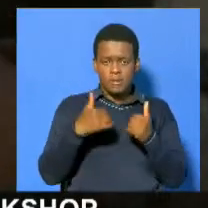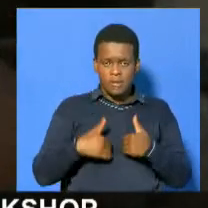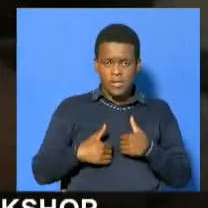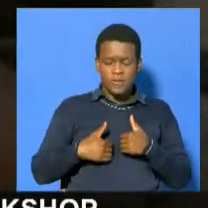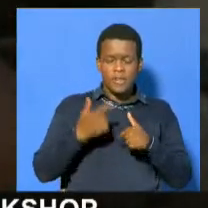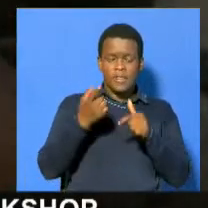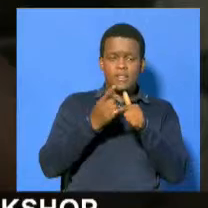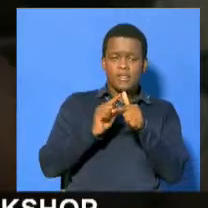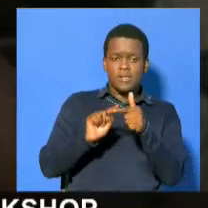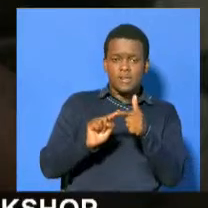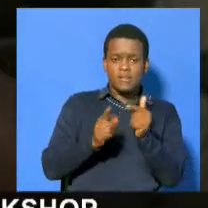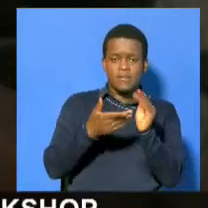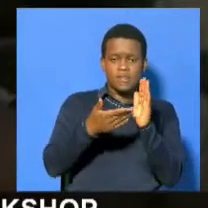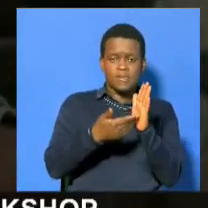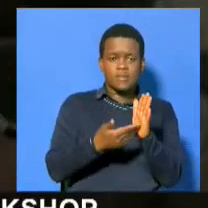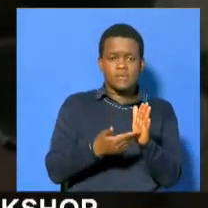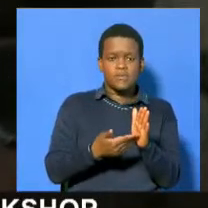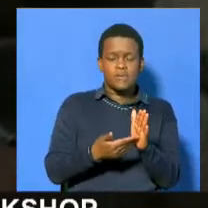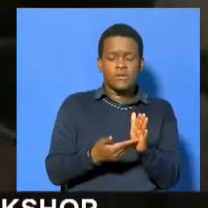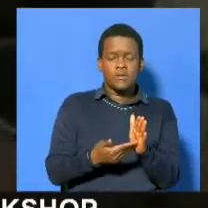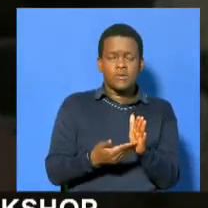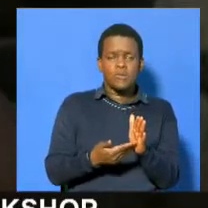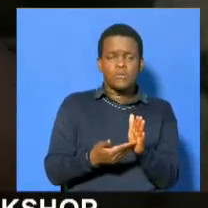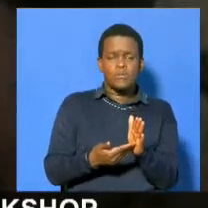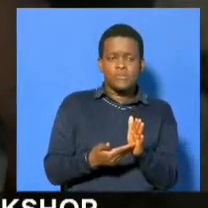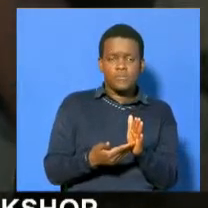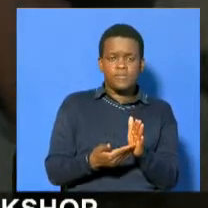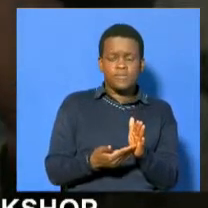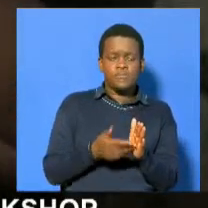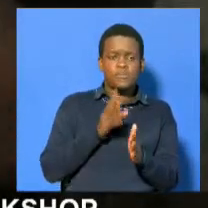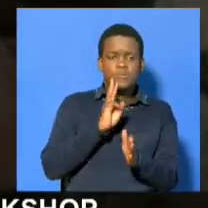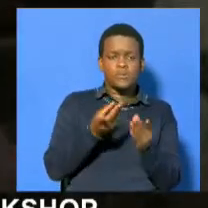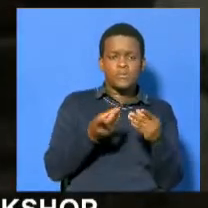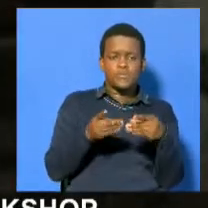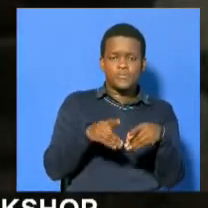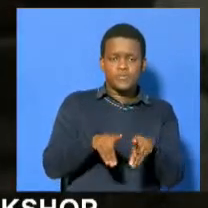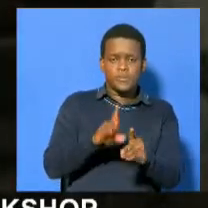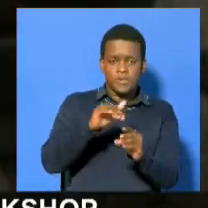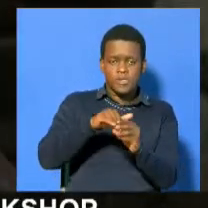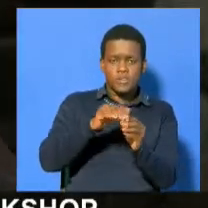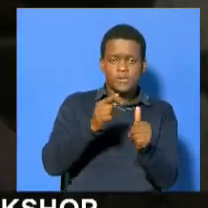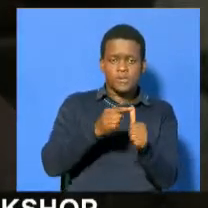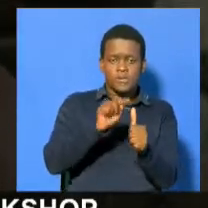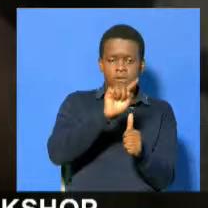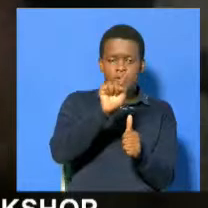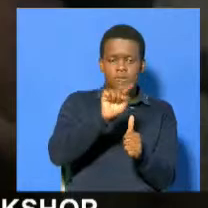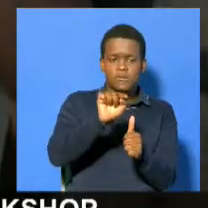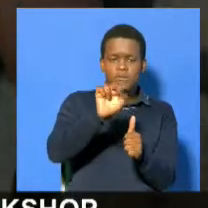go nna pilot again ko Zutswa